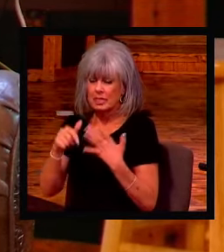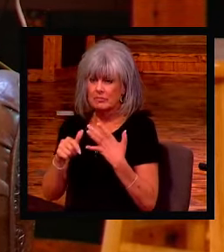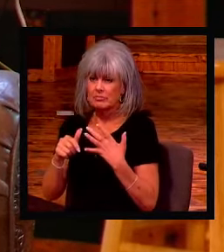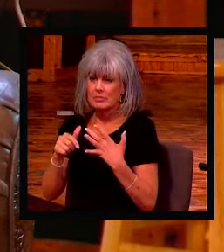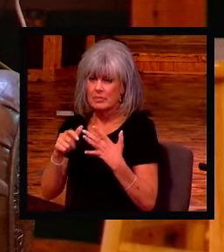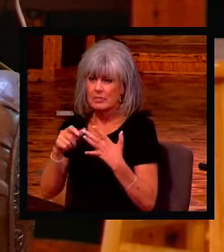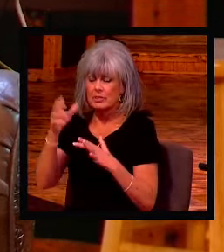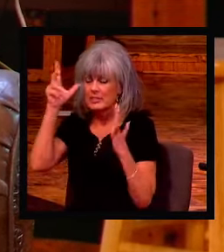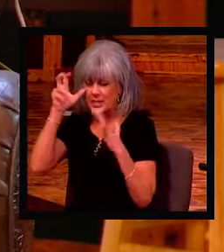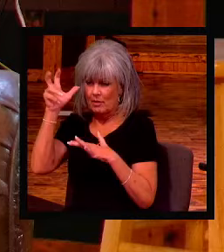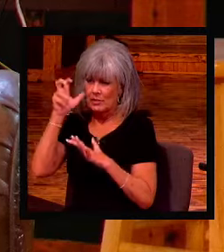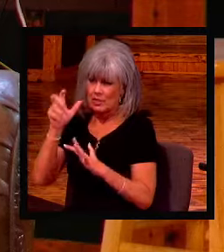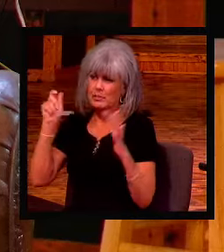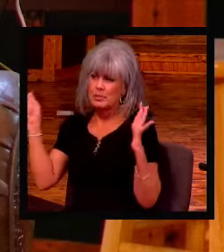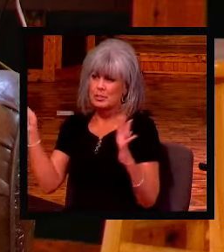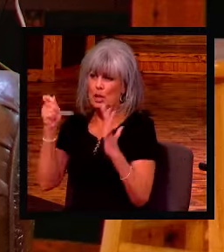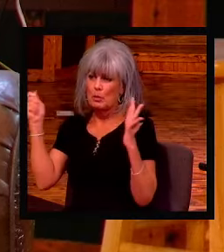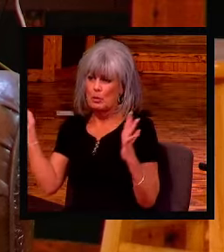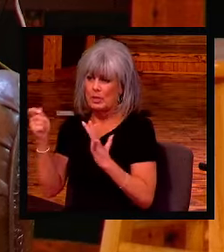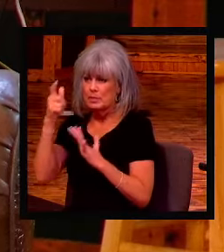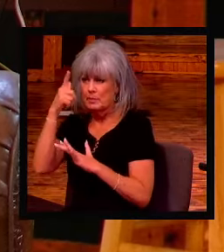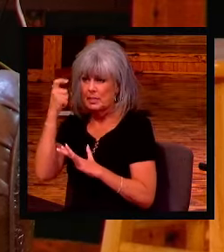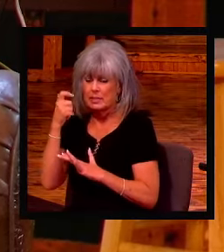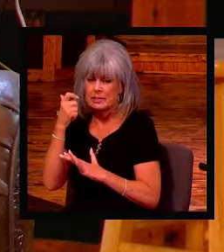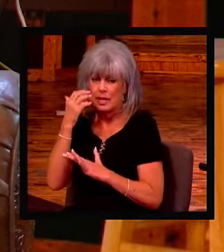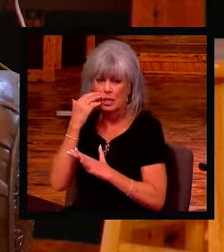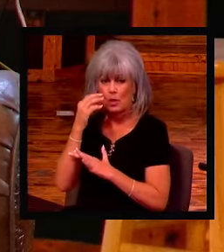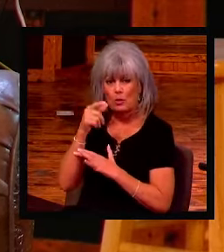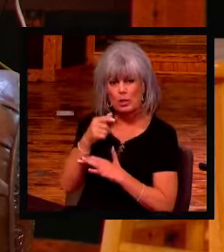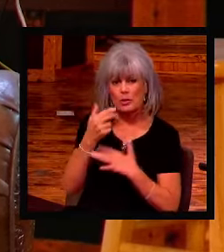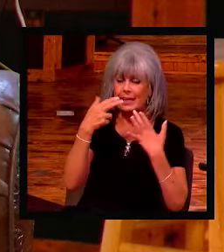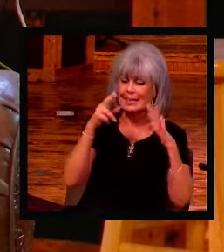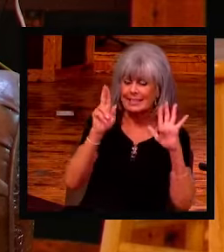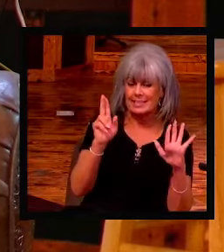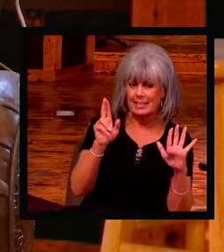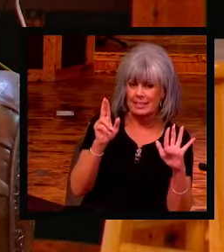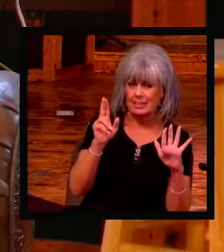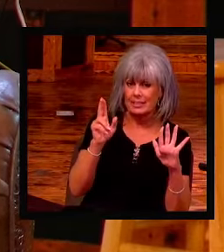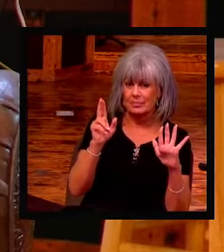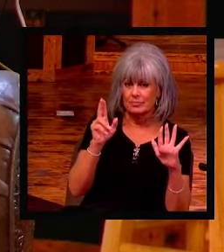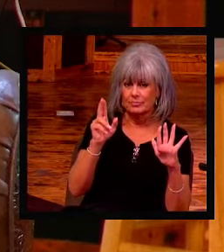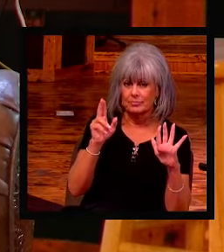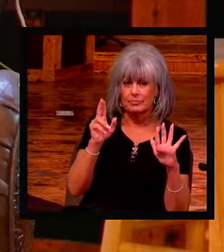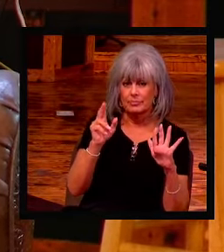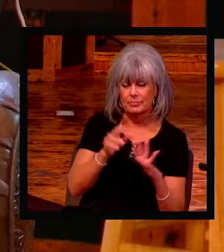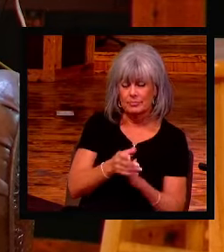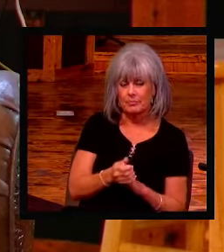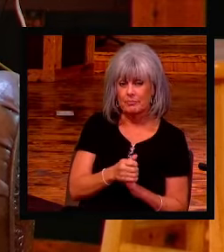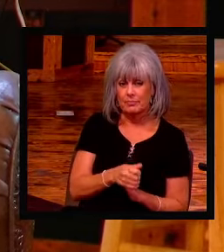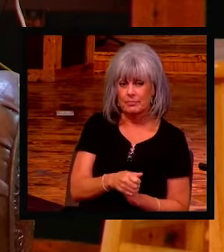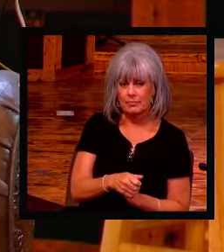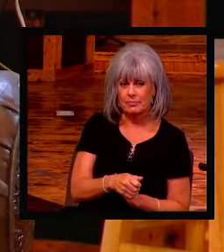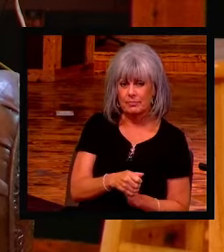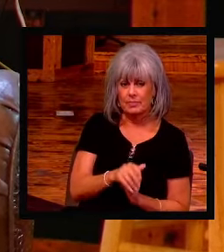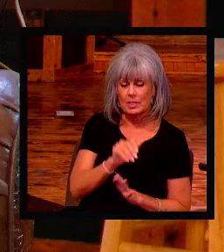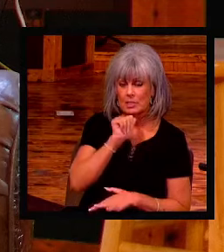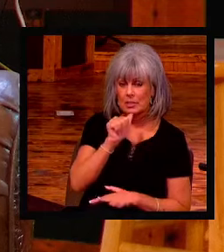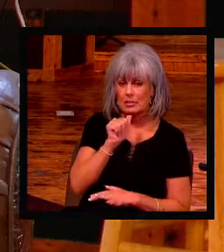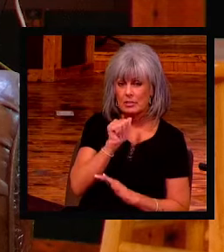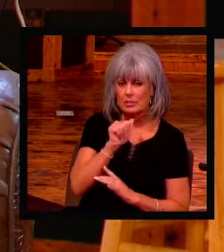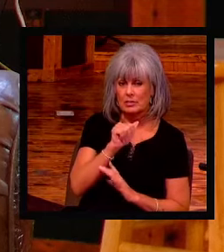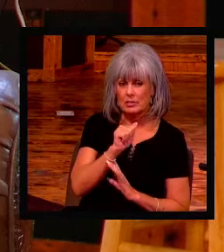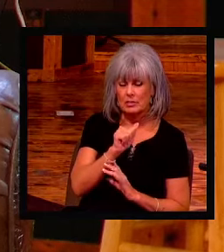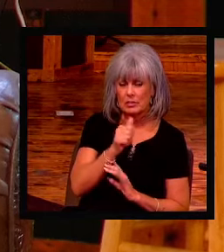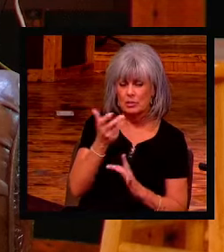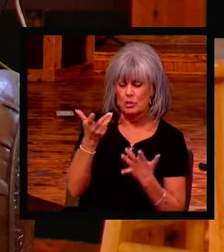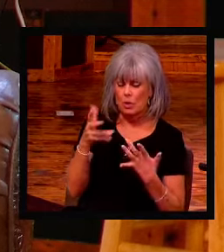is, and it starts with the children. So it's not innocent. It's not anything. And you don't want to be